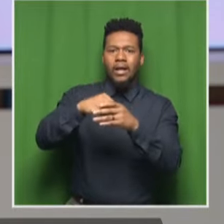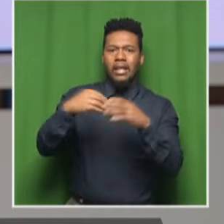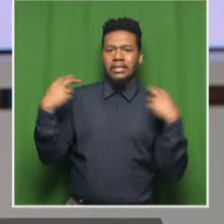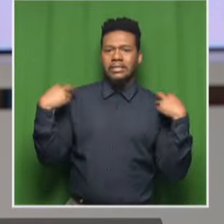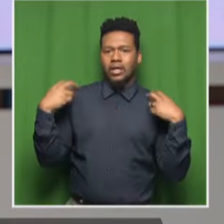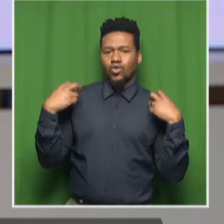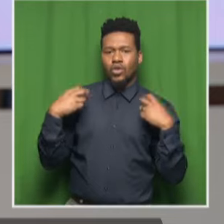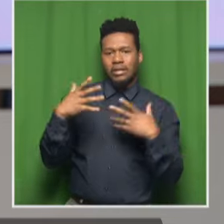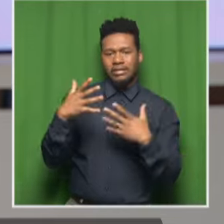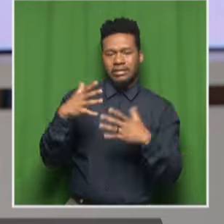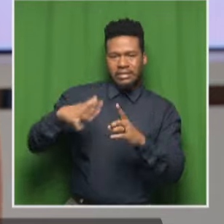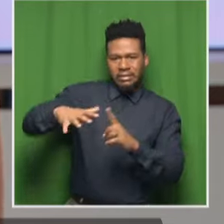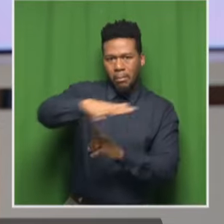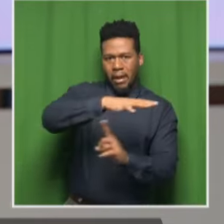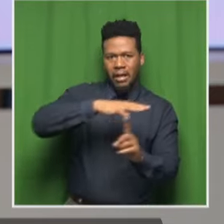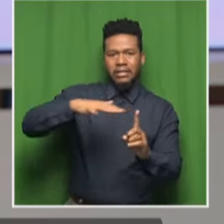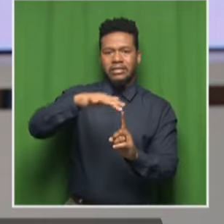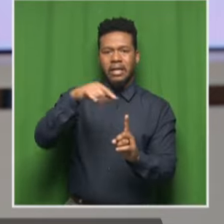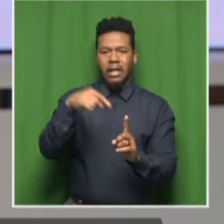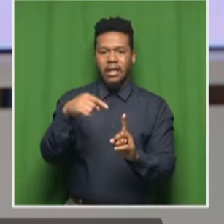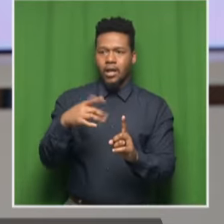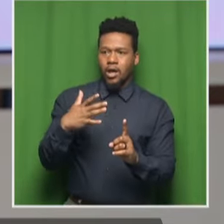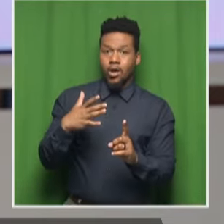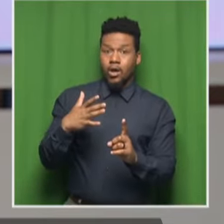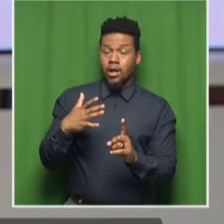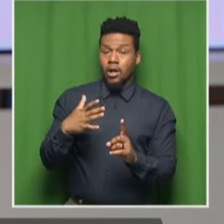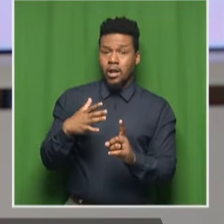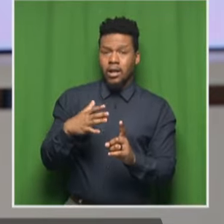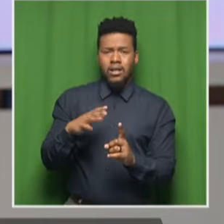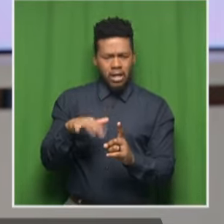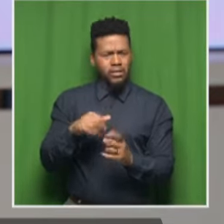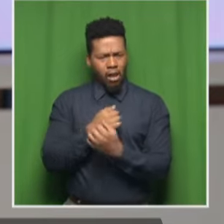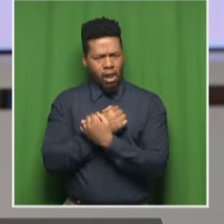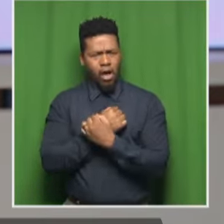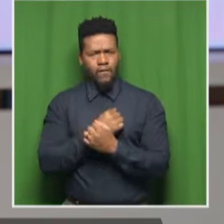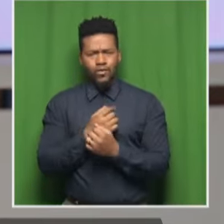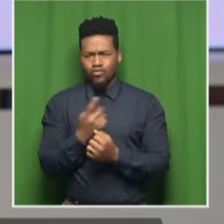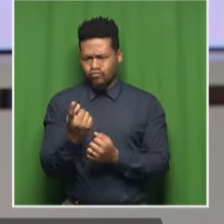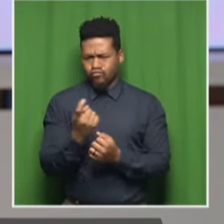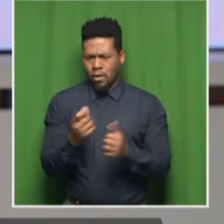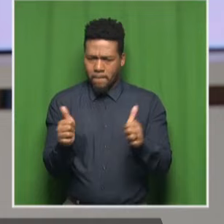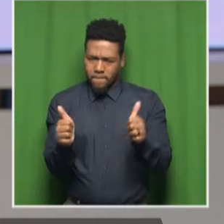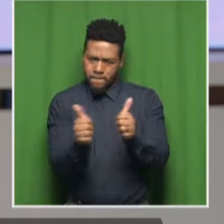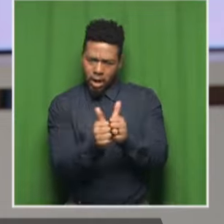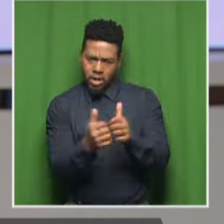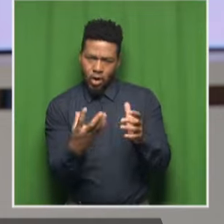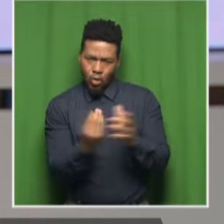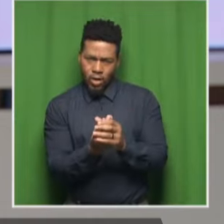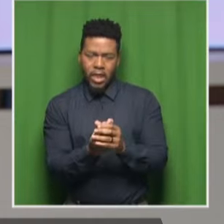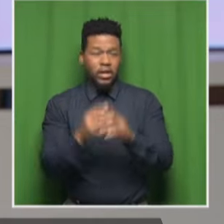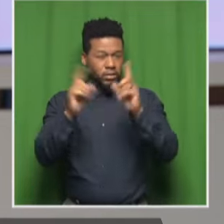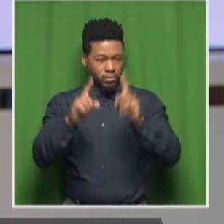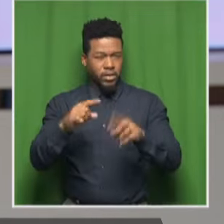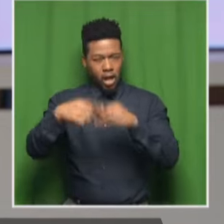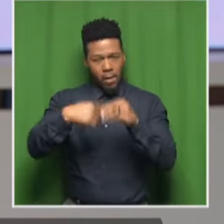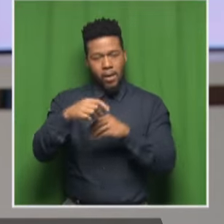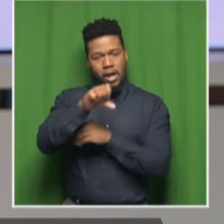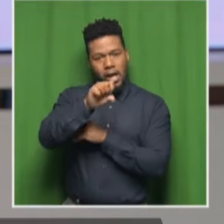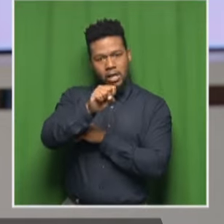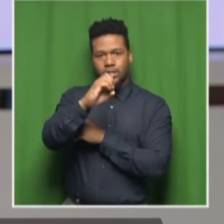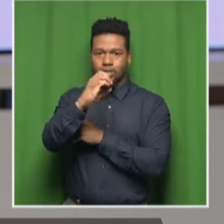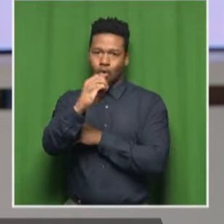whatever type like thing, would love to collaborate with most of them, especially when it comes to that SOS button, you know, where it's like